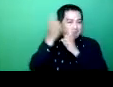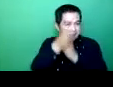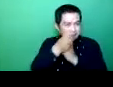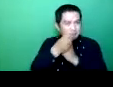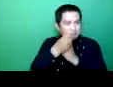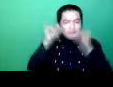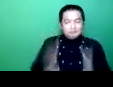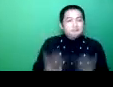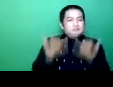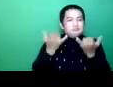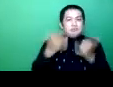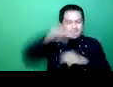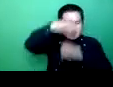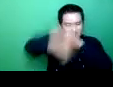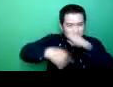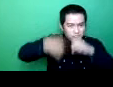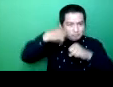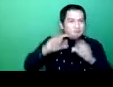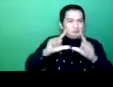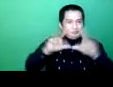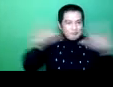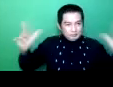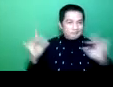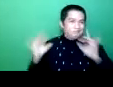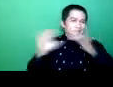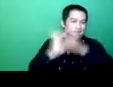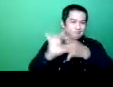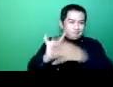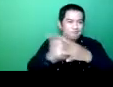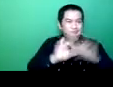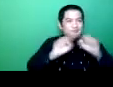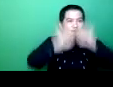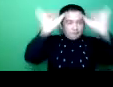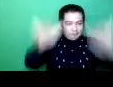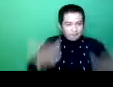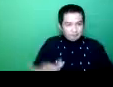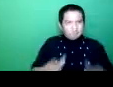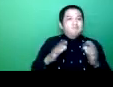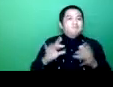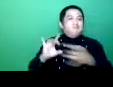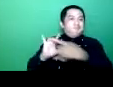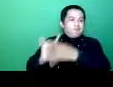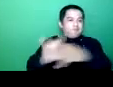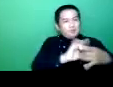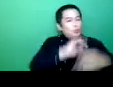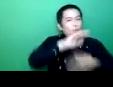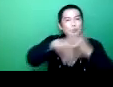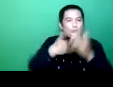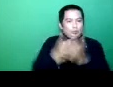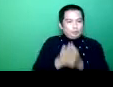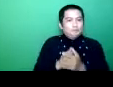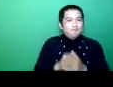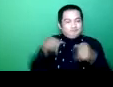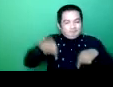around the world, you can have this level of interconnected systems, interconnected people from all over, thanks to this